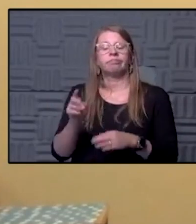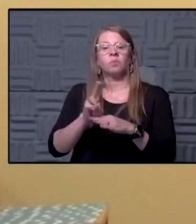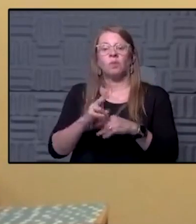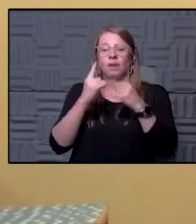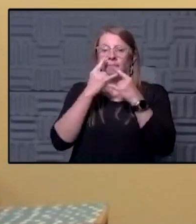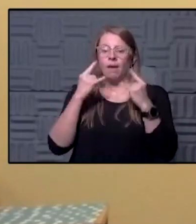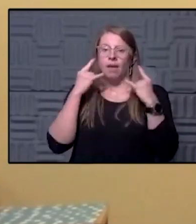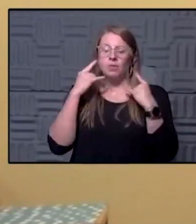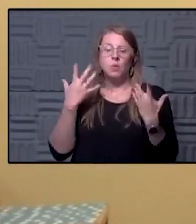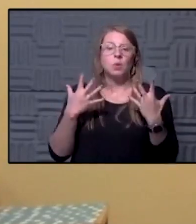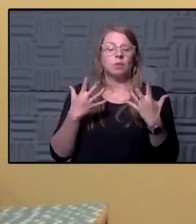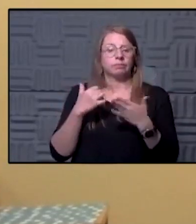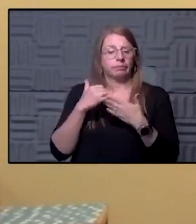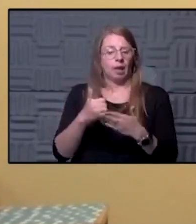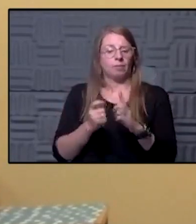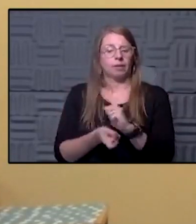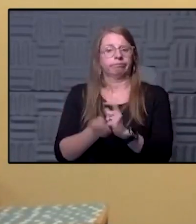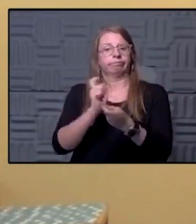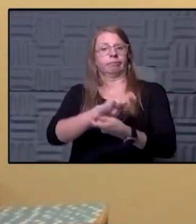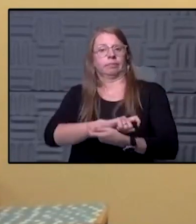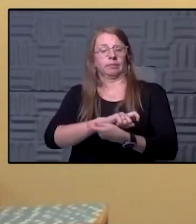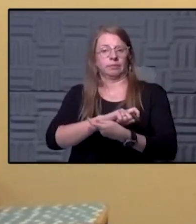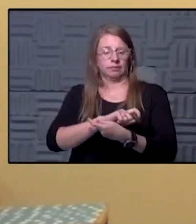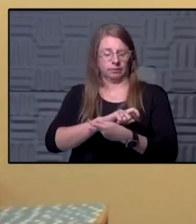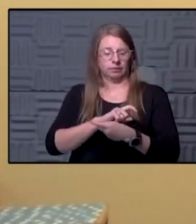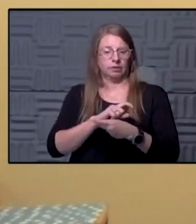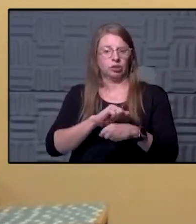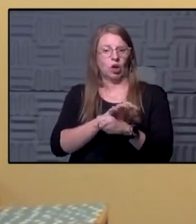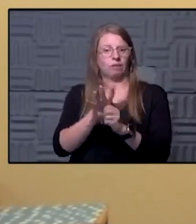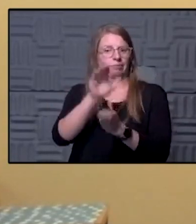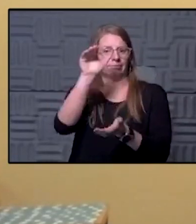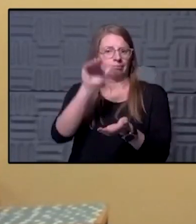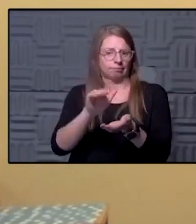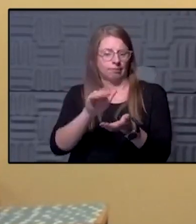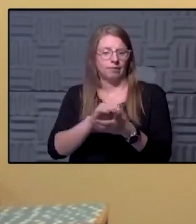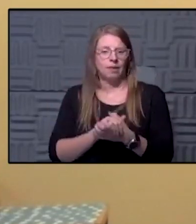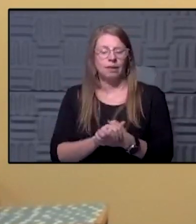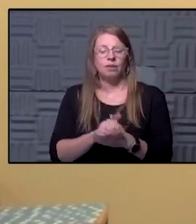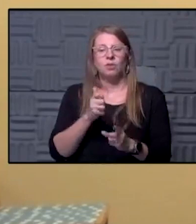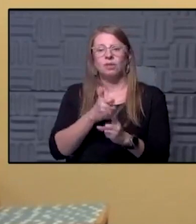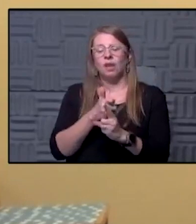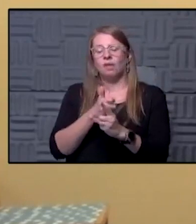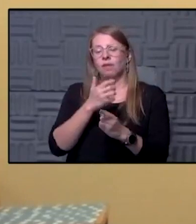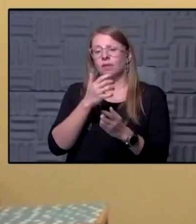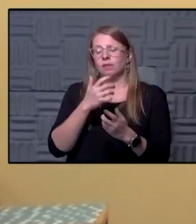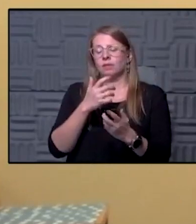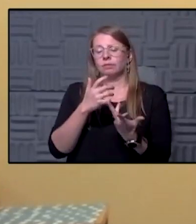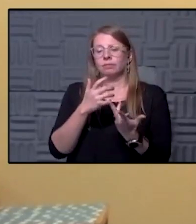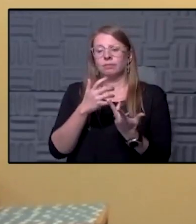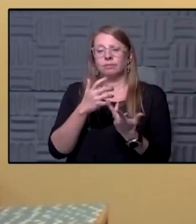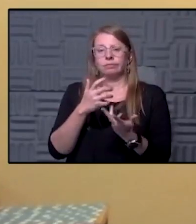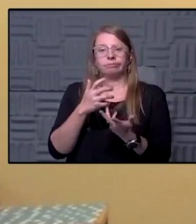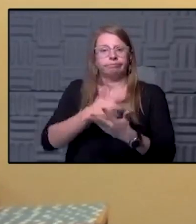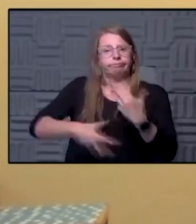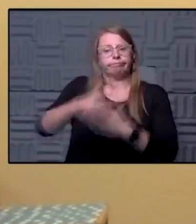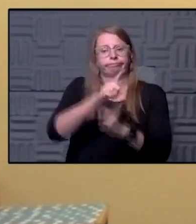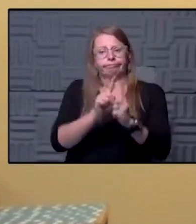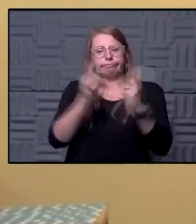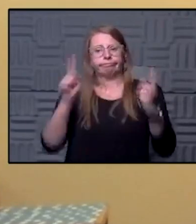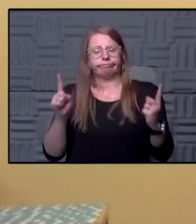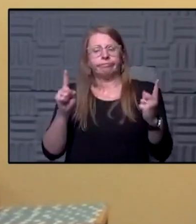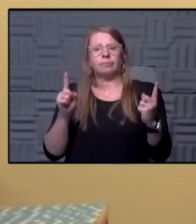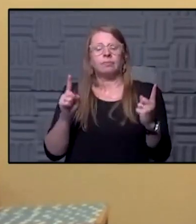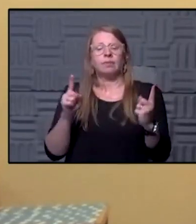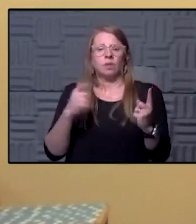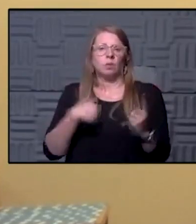wearing, by your social distancing, by being careful where you go and what you do, and we appreciate that. As Dr. Stites